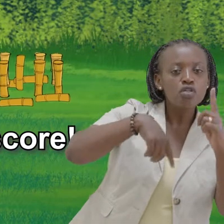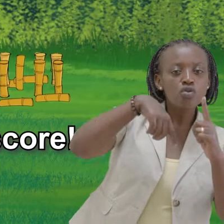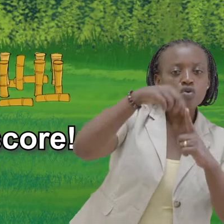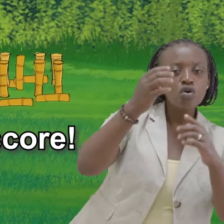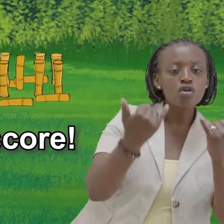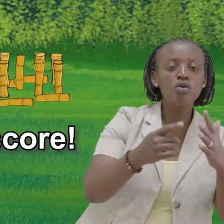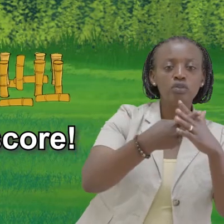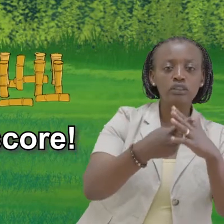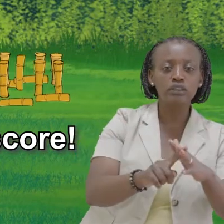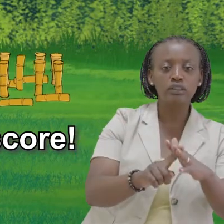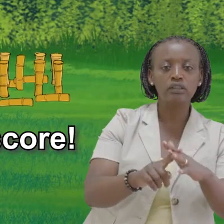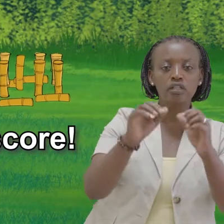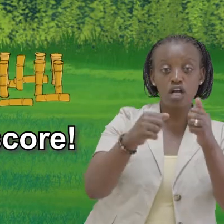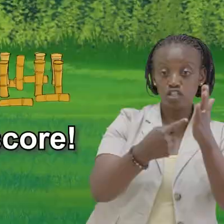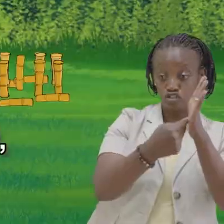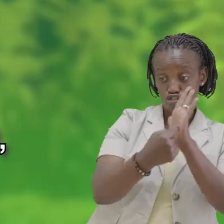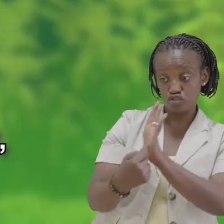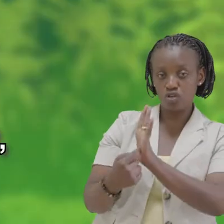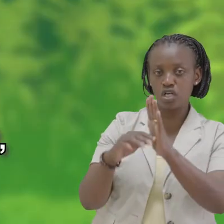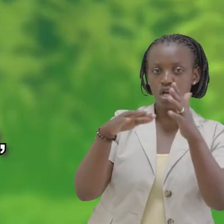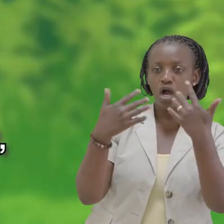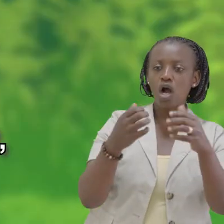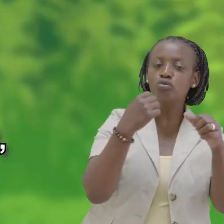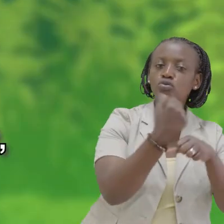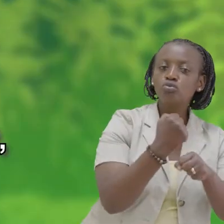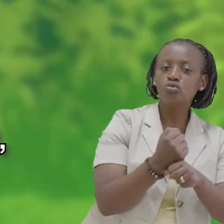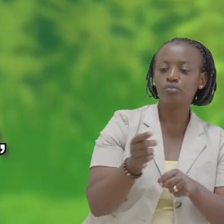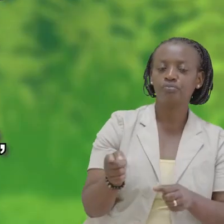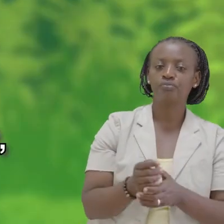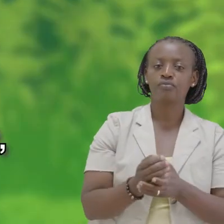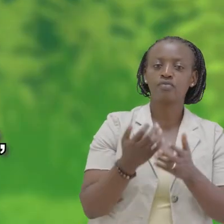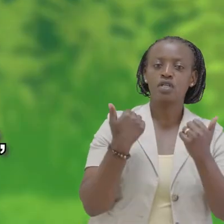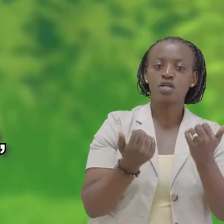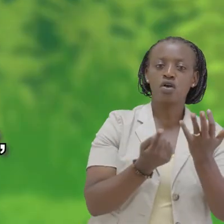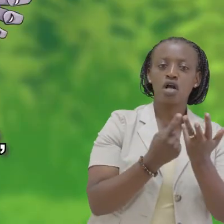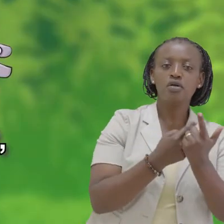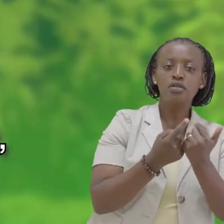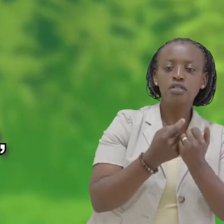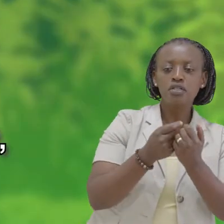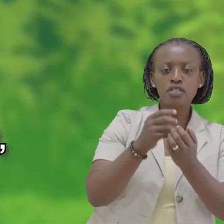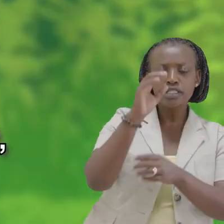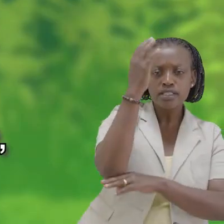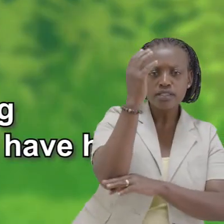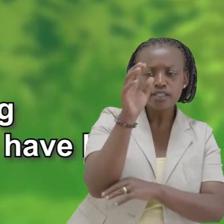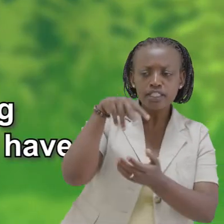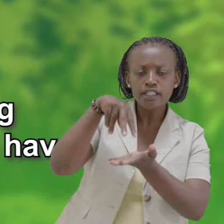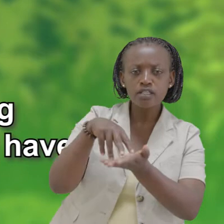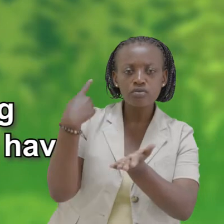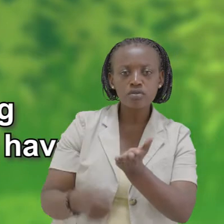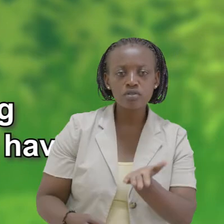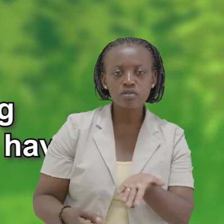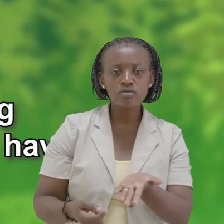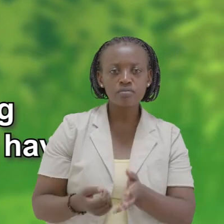have hit, which is your score. Let me start so I can show you how to do it.